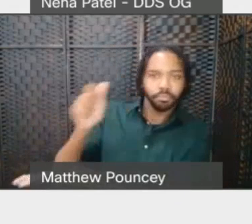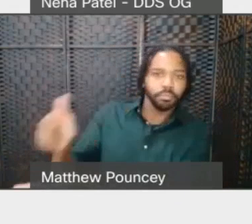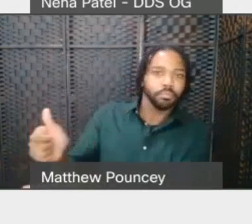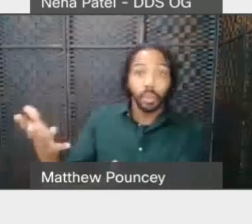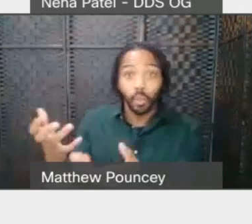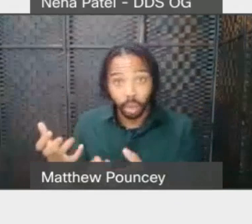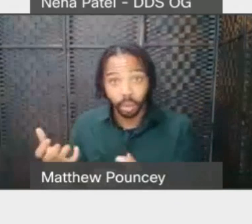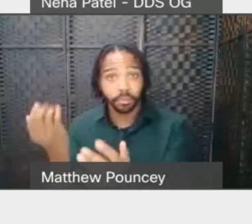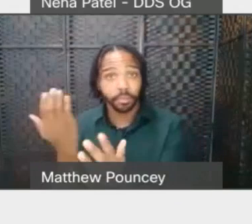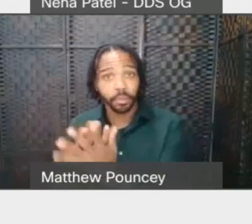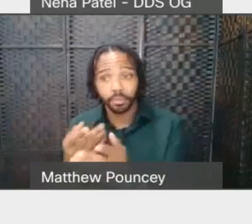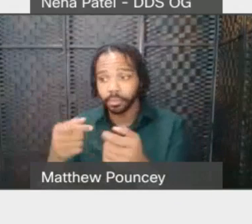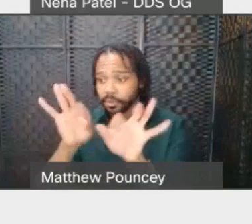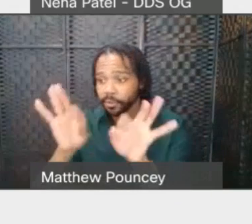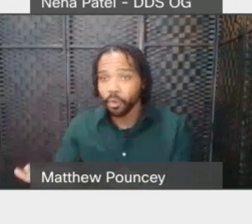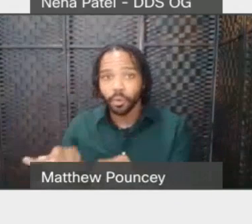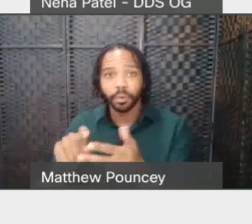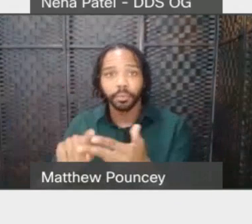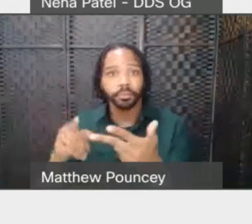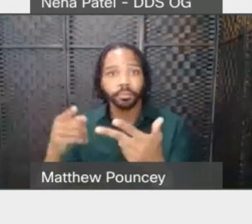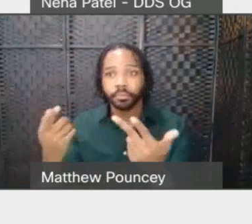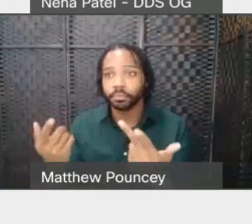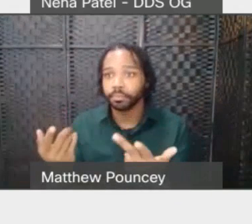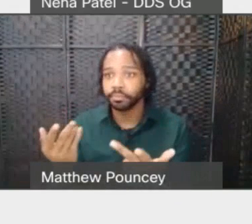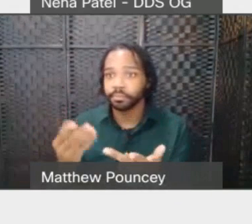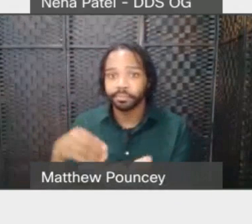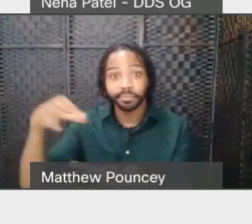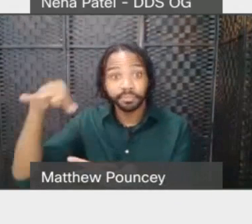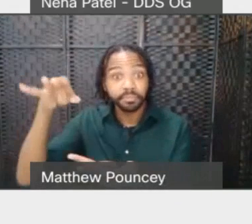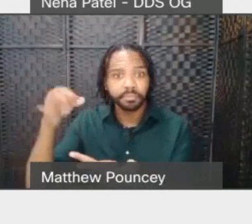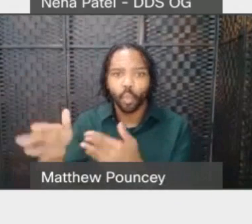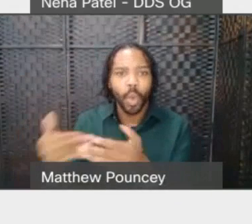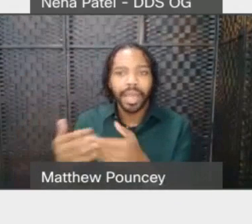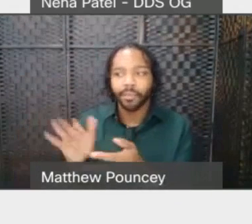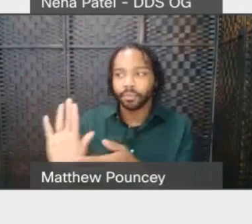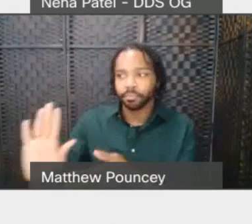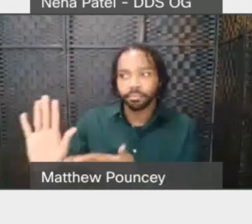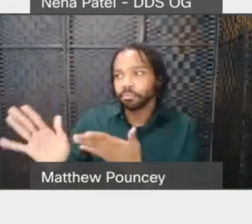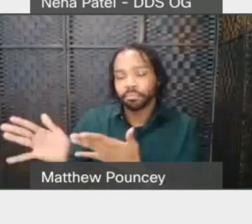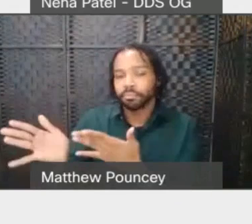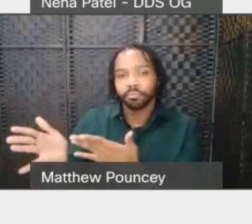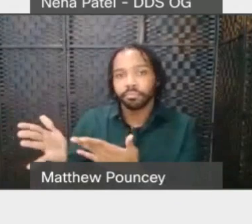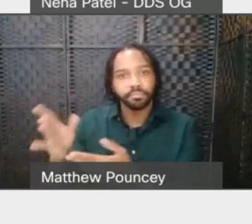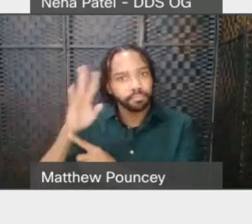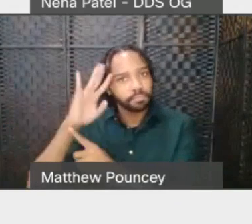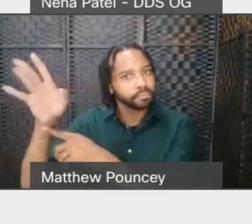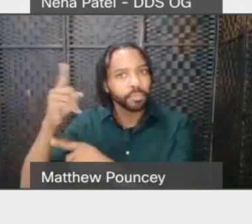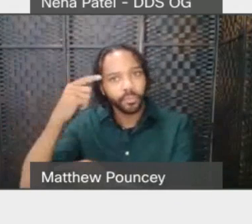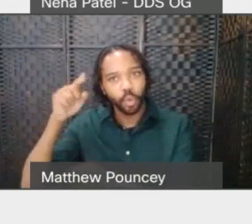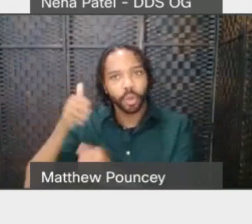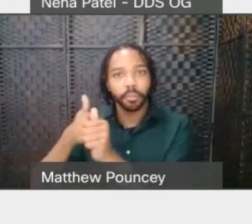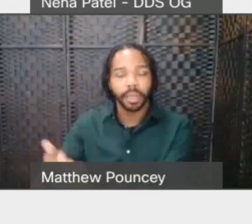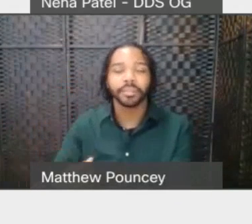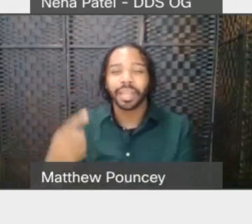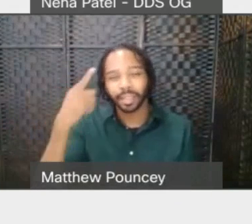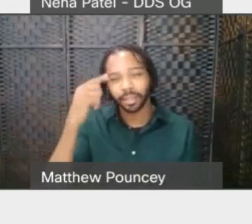attestation, if they want to have actual proof of it, however they want to comply. I think the other